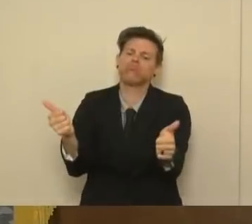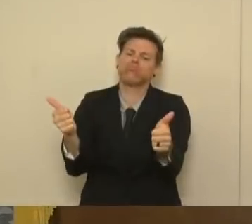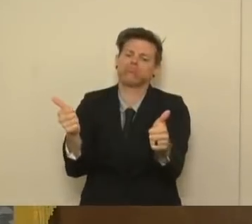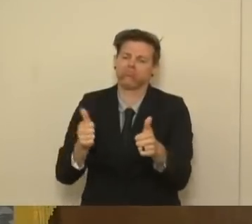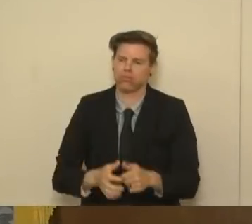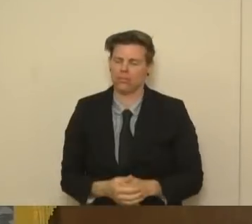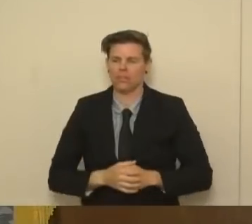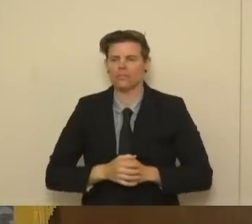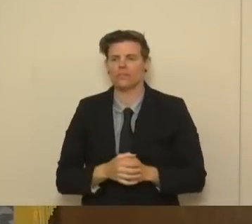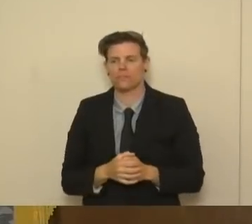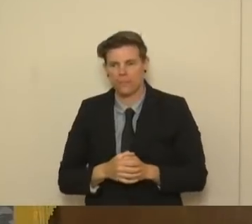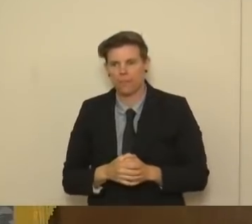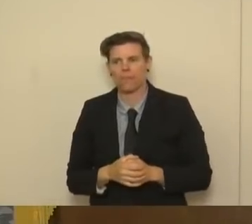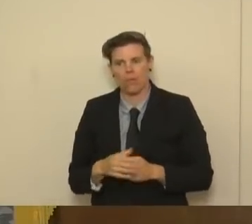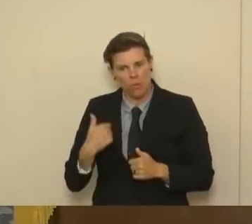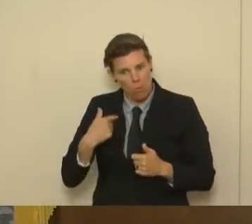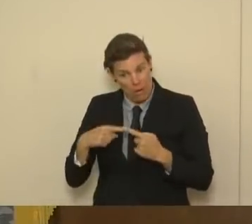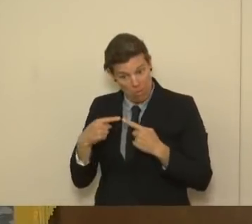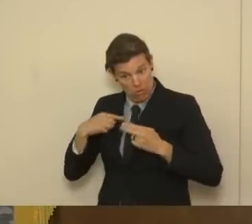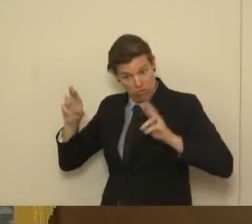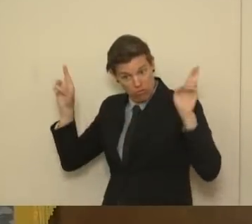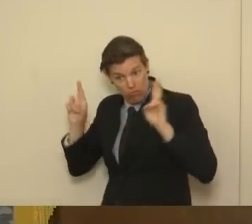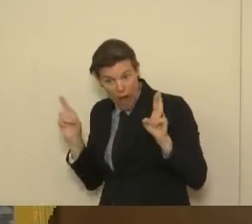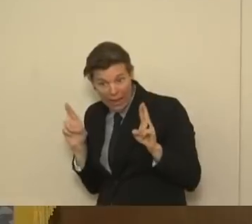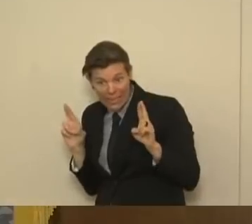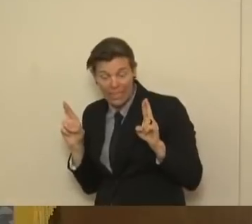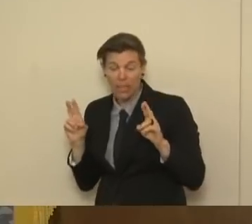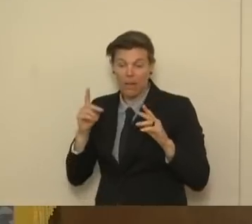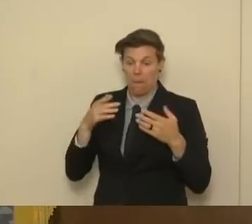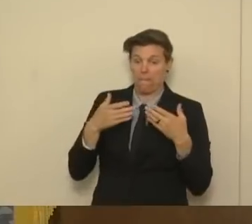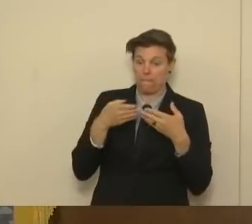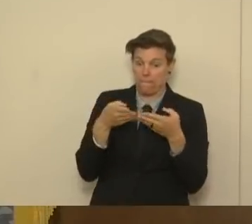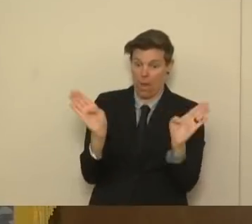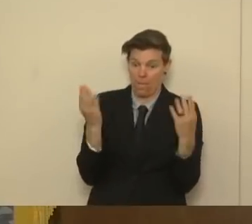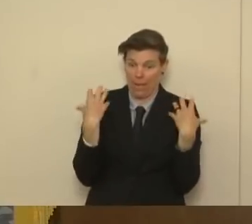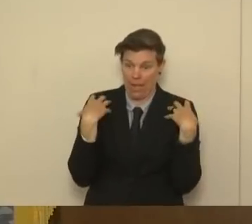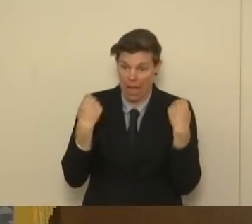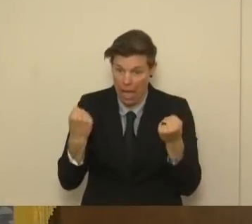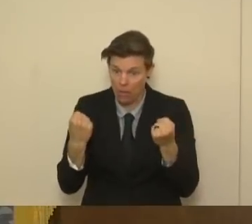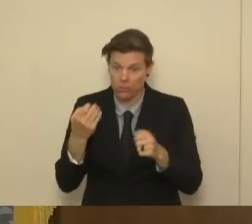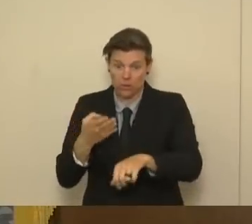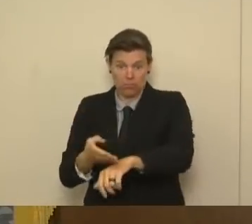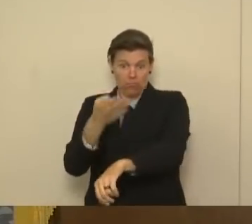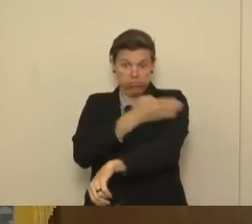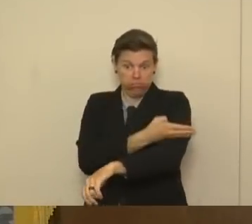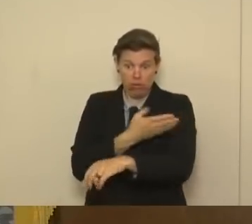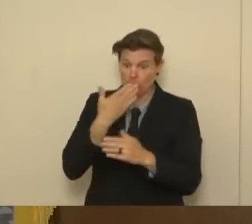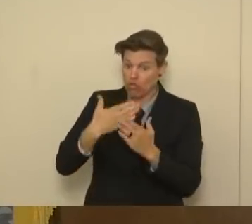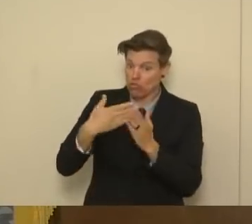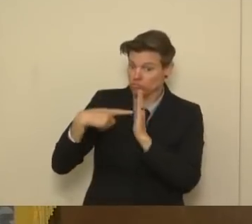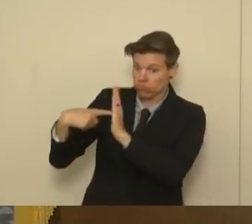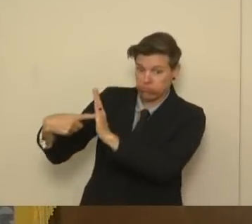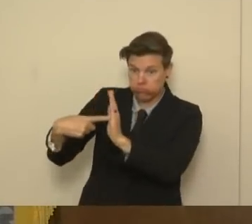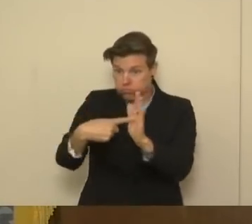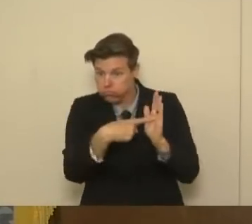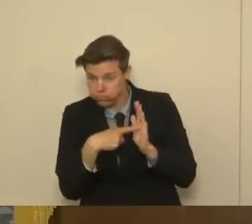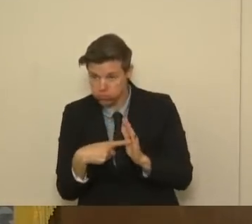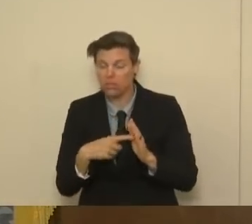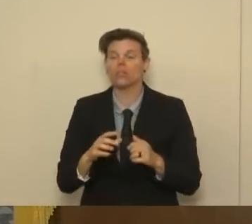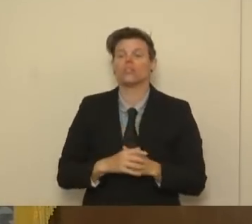better at and a better partner for the nation in terms of public health protections, and we're going to have to think about mask